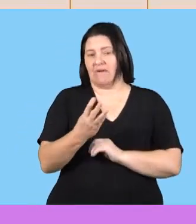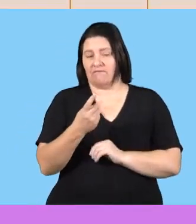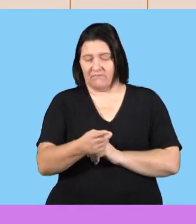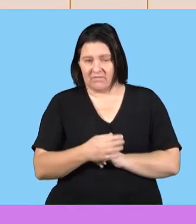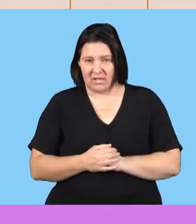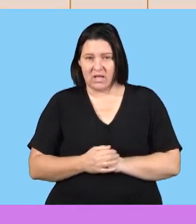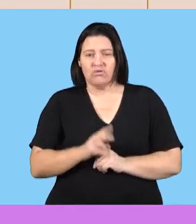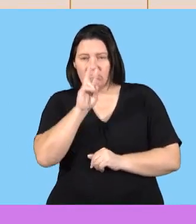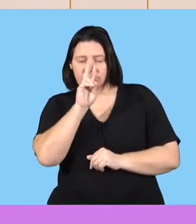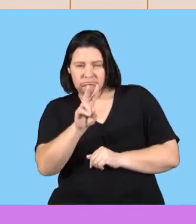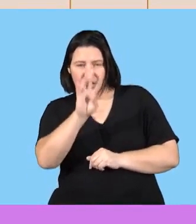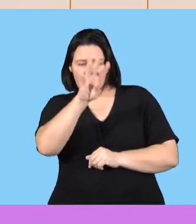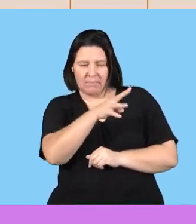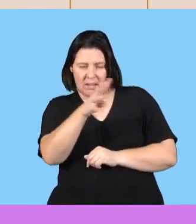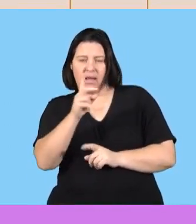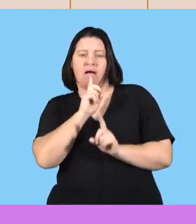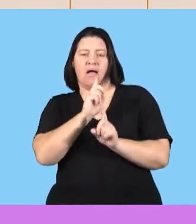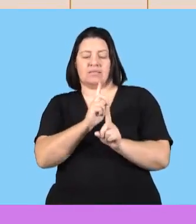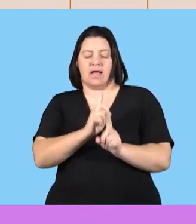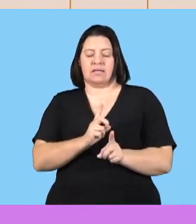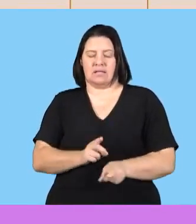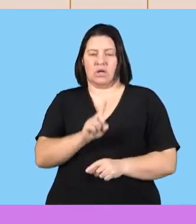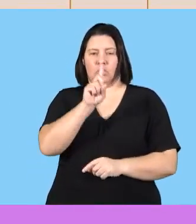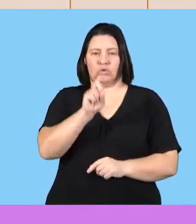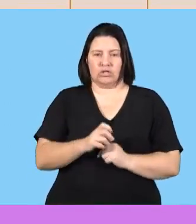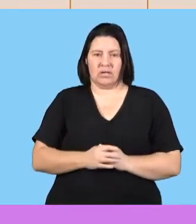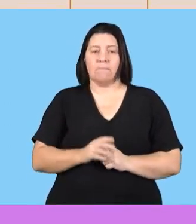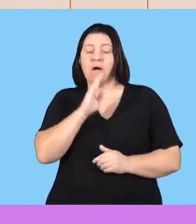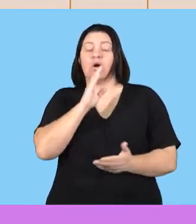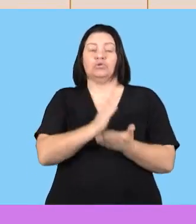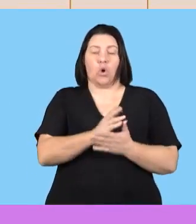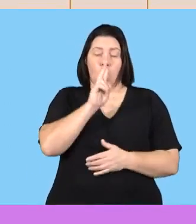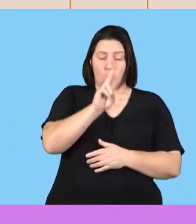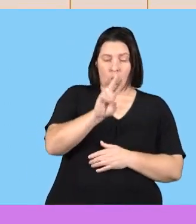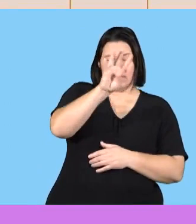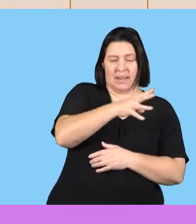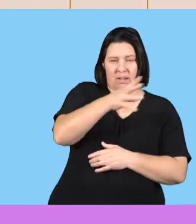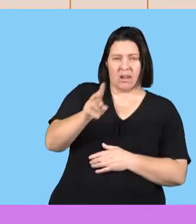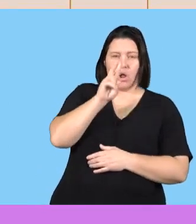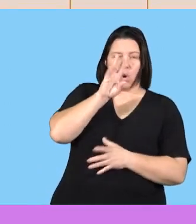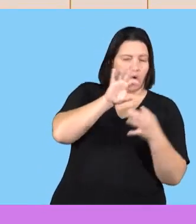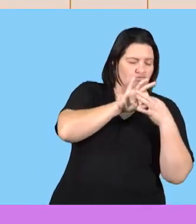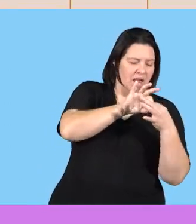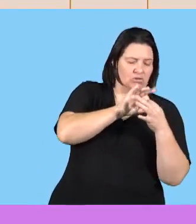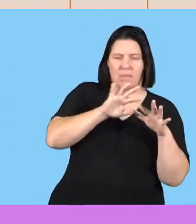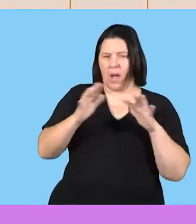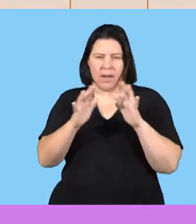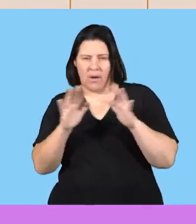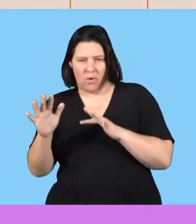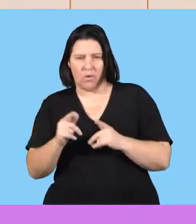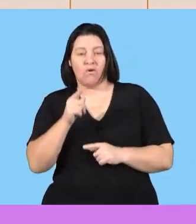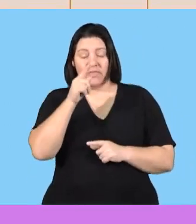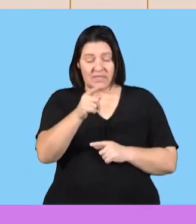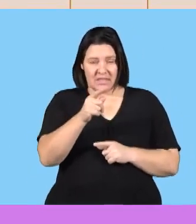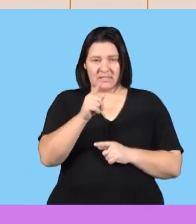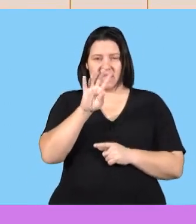and answer the following questions. So make sure that you go through the table, look at the table, look at the relationship. According